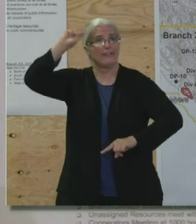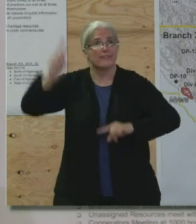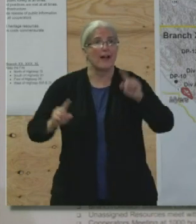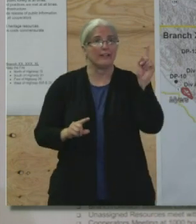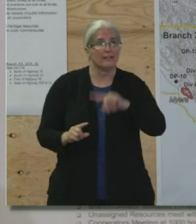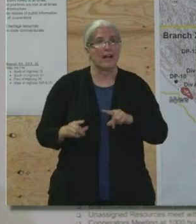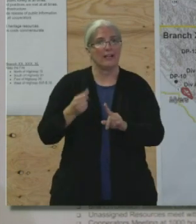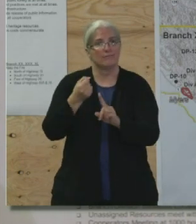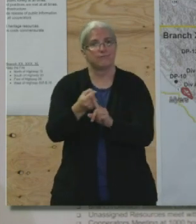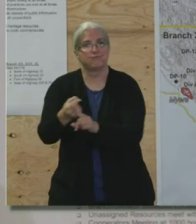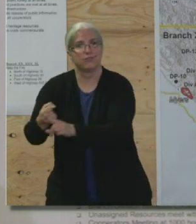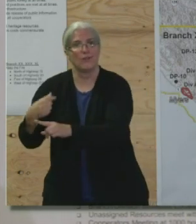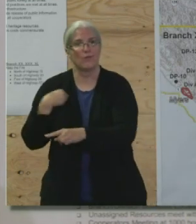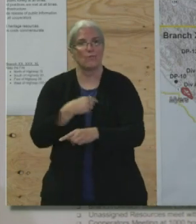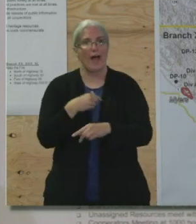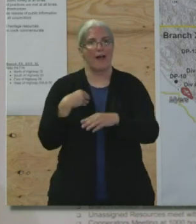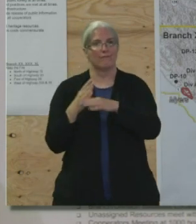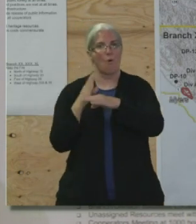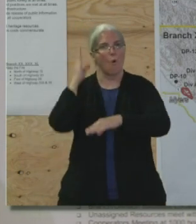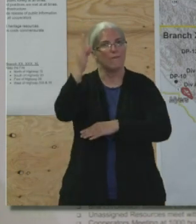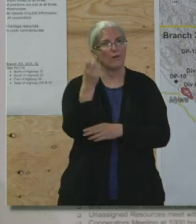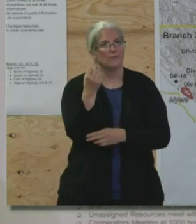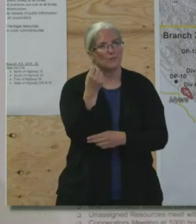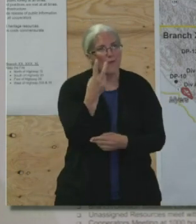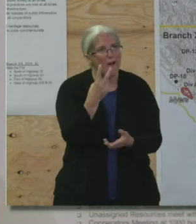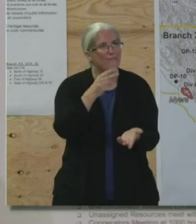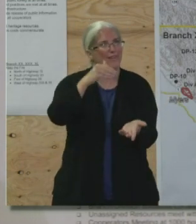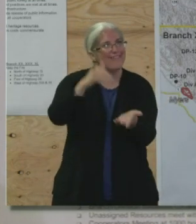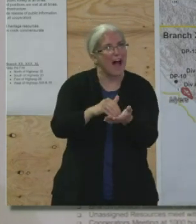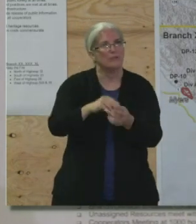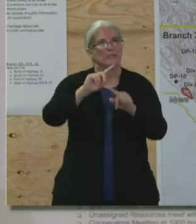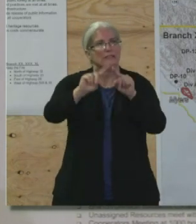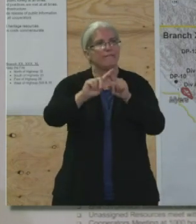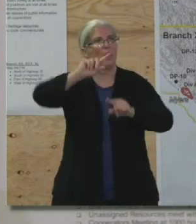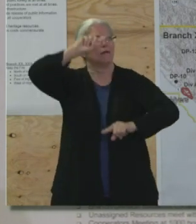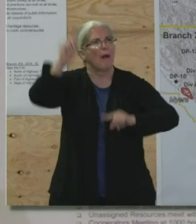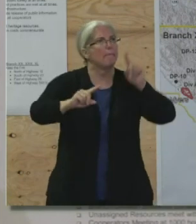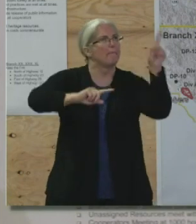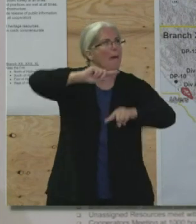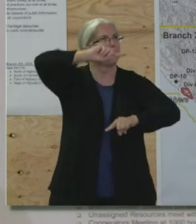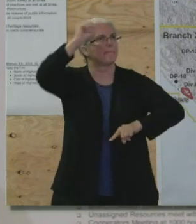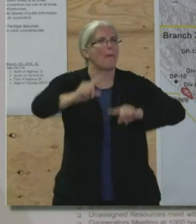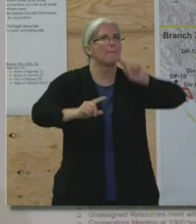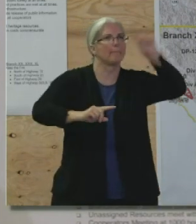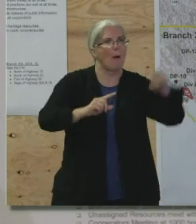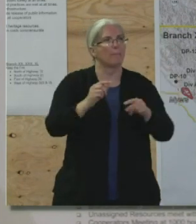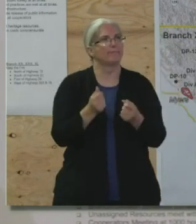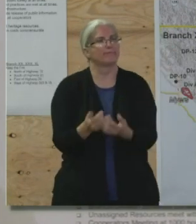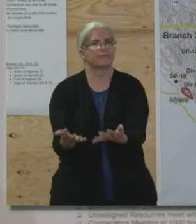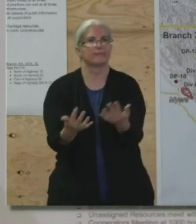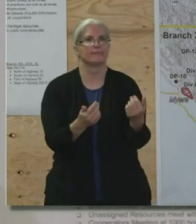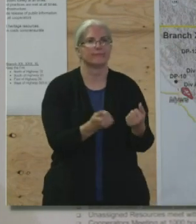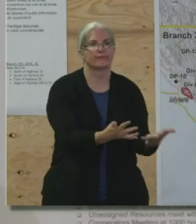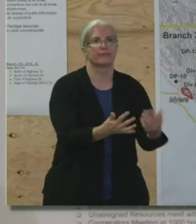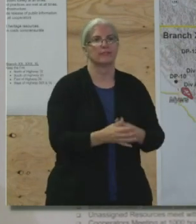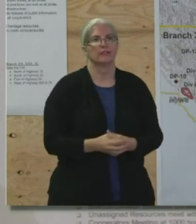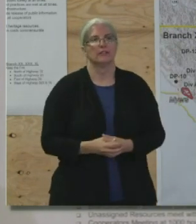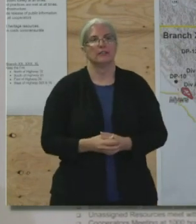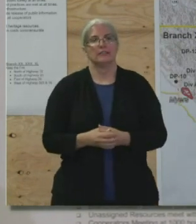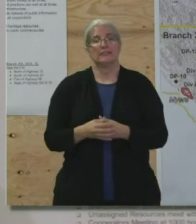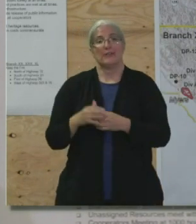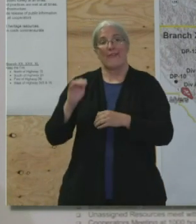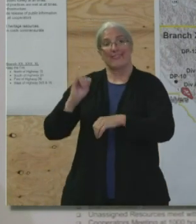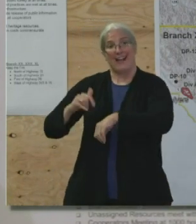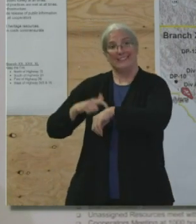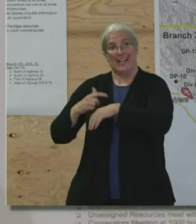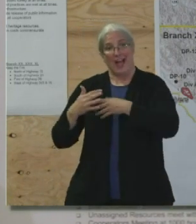strikes. During this time period, there have been more than 560 new wildfires, most of